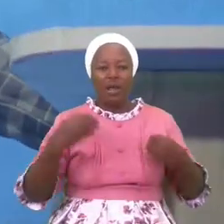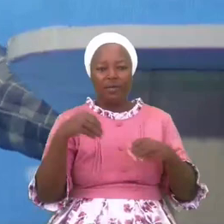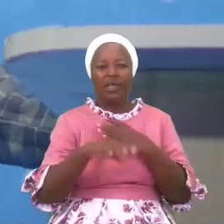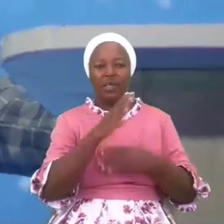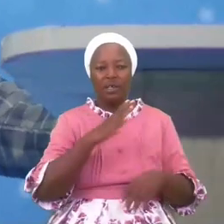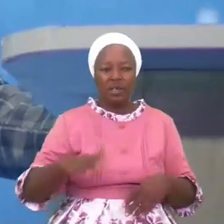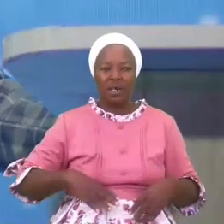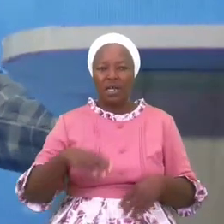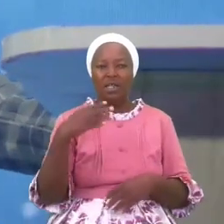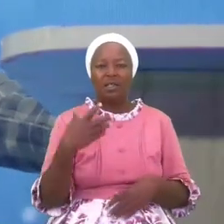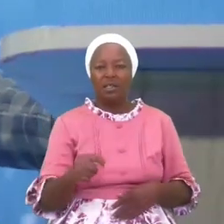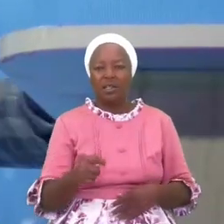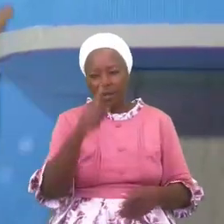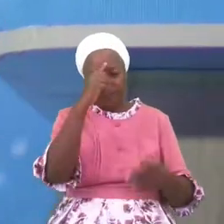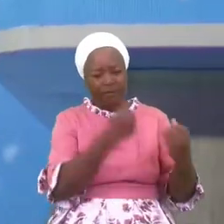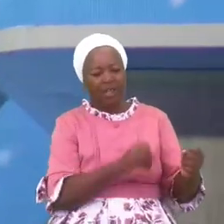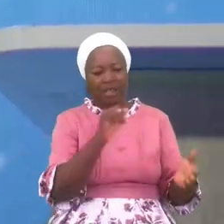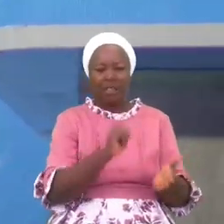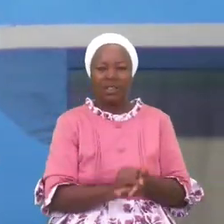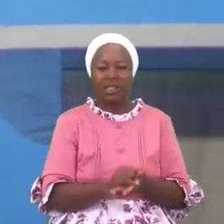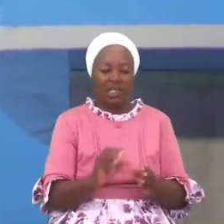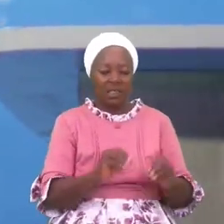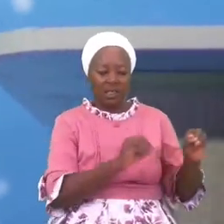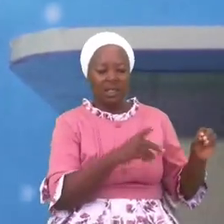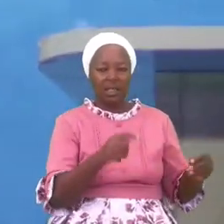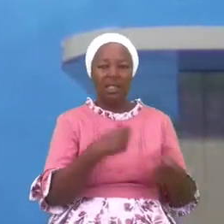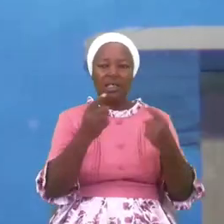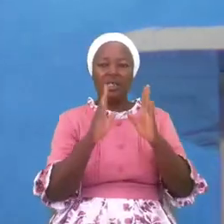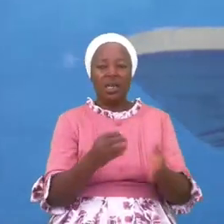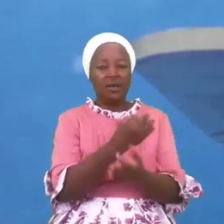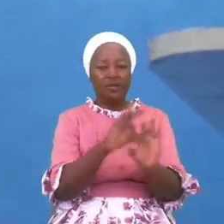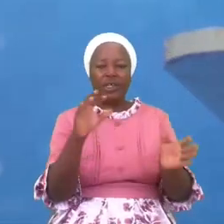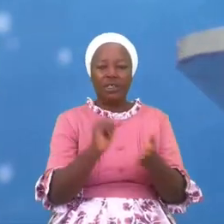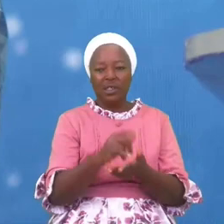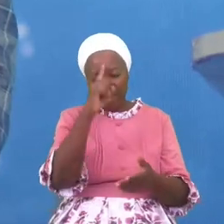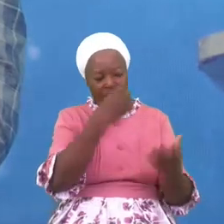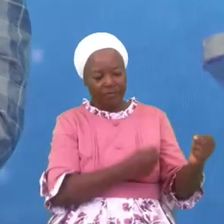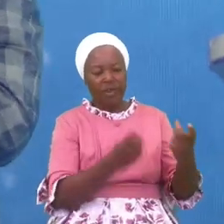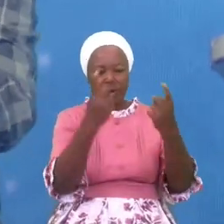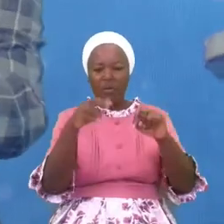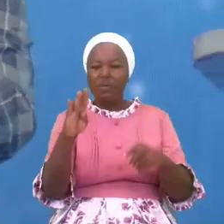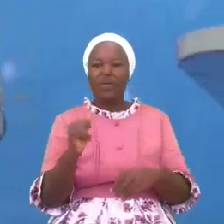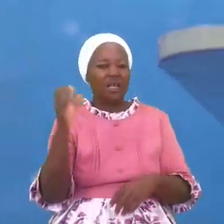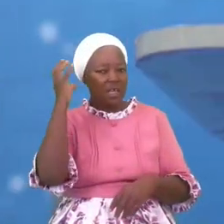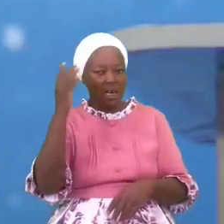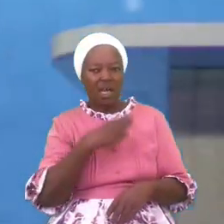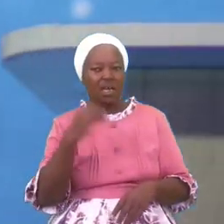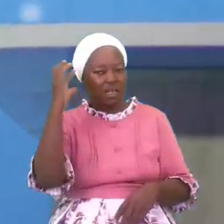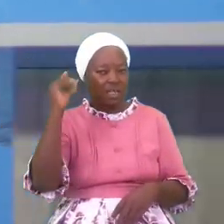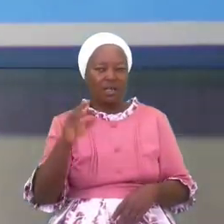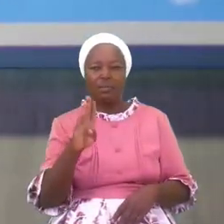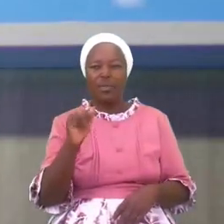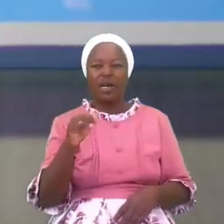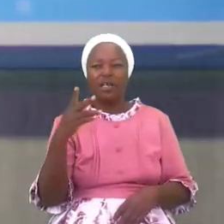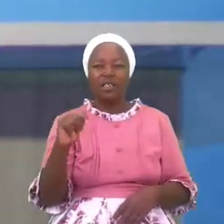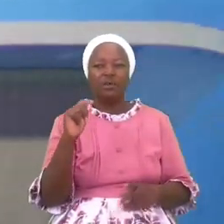free, that faith cometh by hearing, and hearing by the word of God. Thank God that